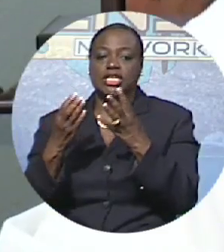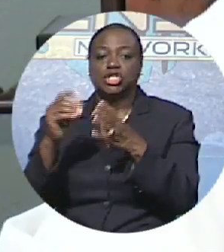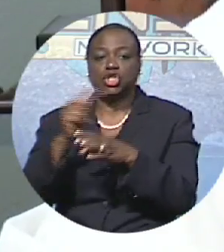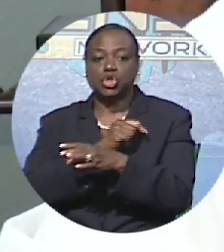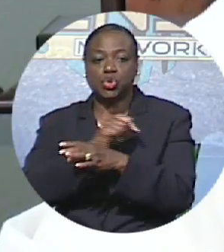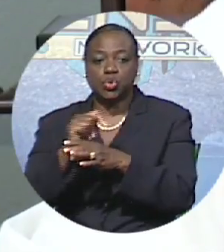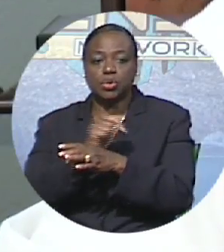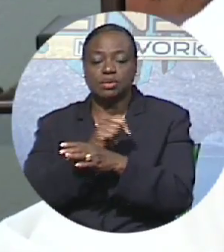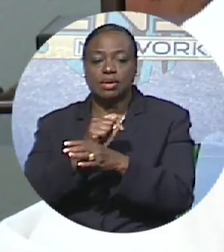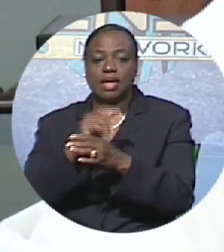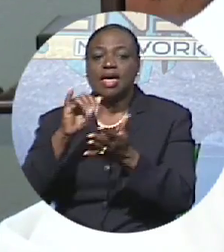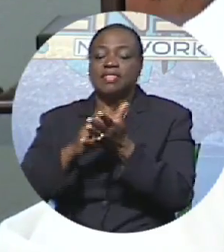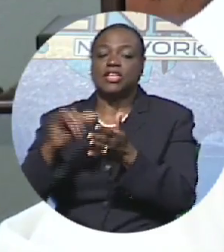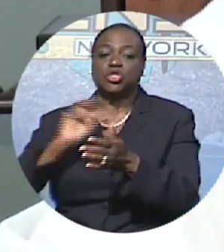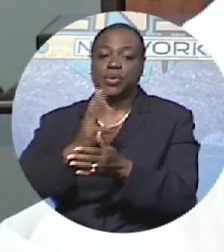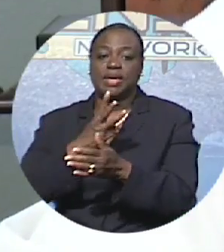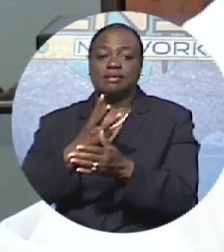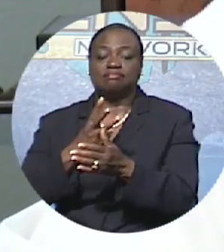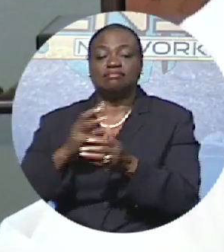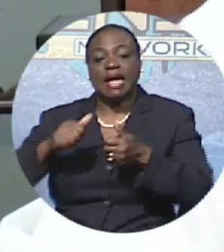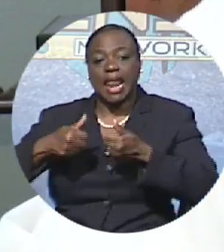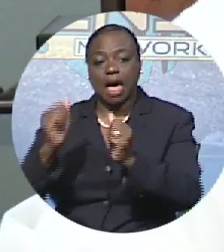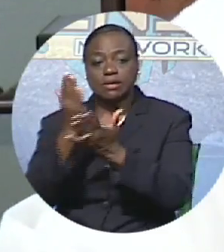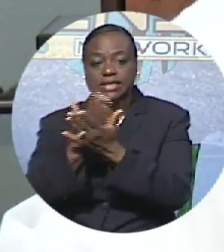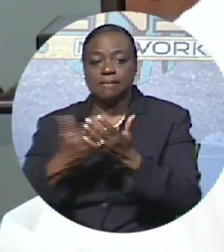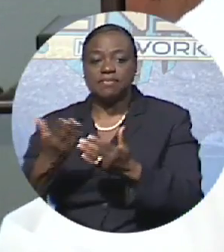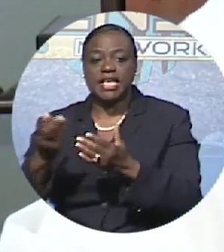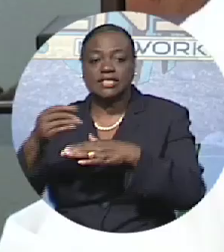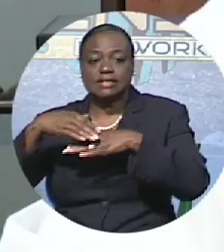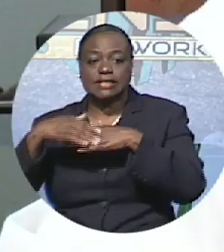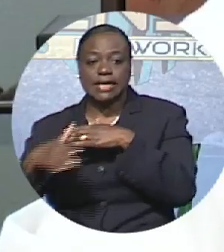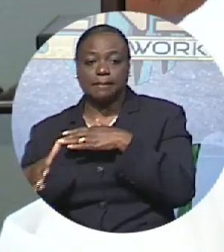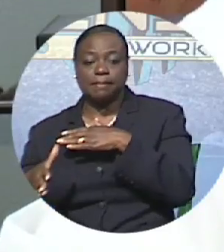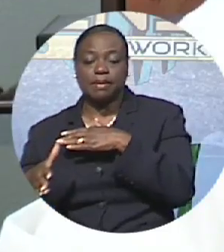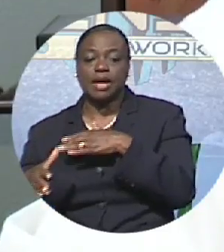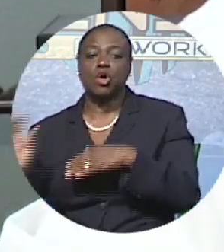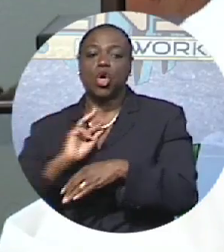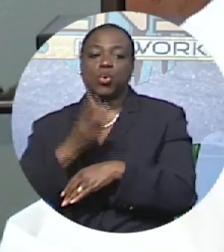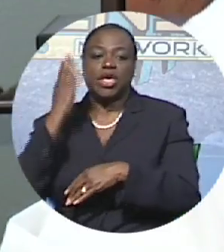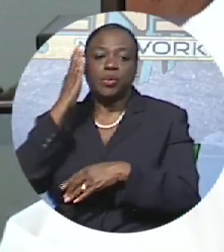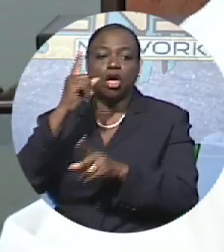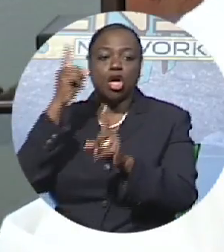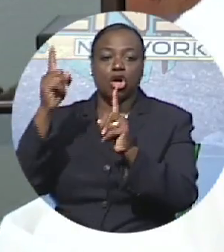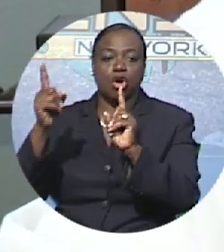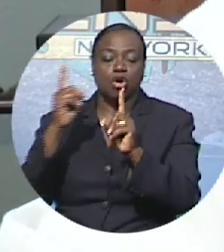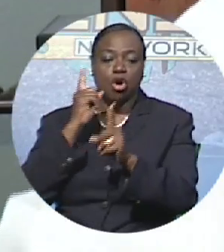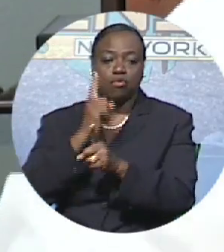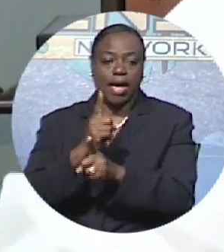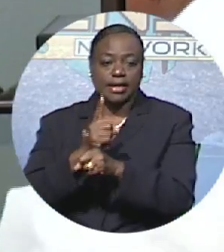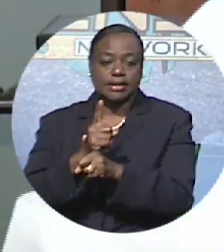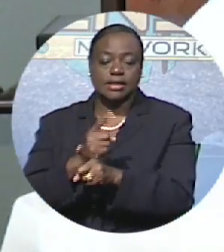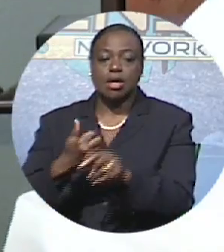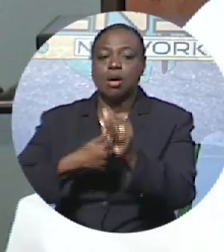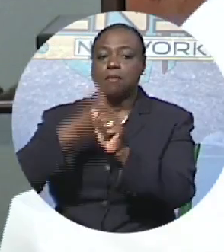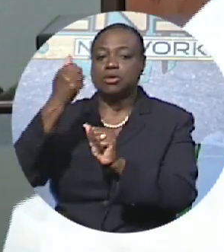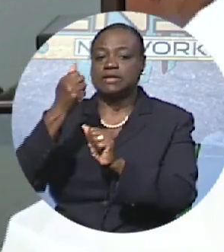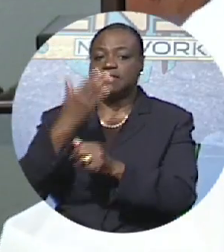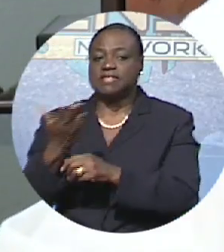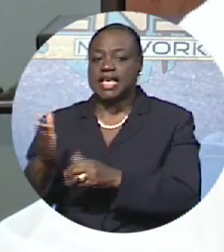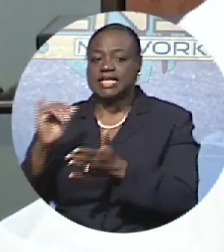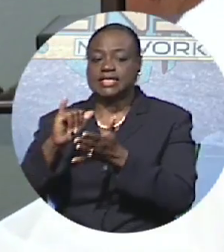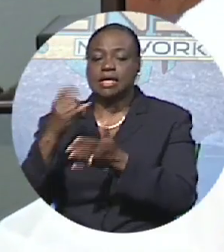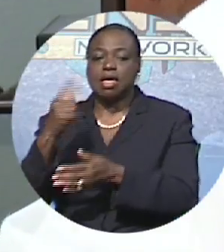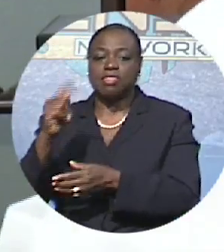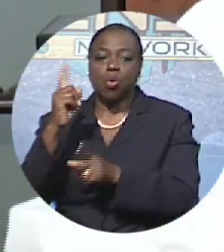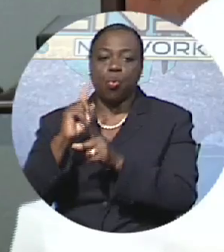would have allowed a lot of things to slip or some things to slip, and we're hoping to correct most of those things, the ones that we can correct